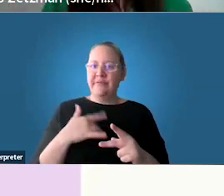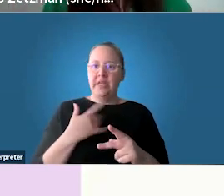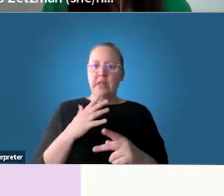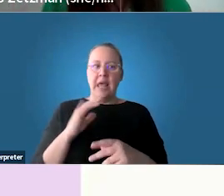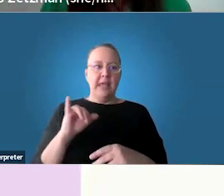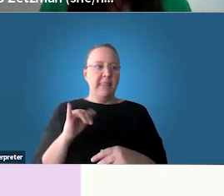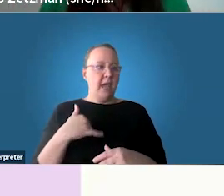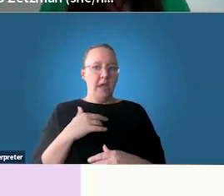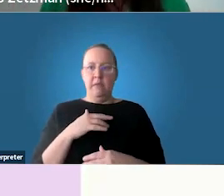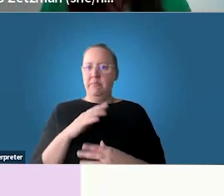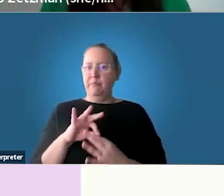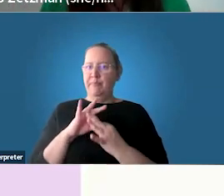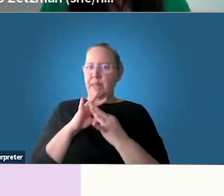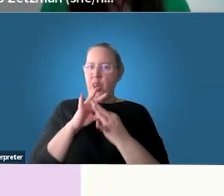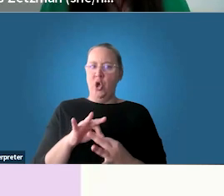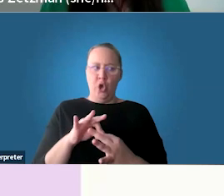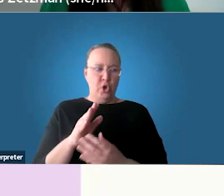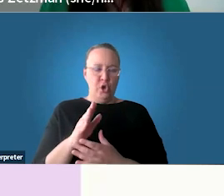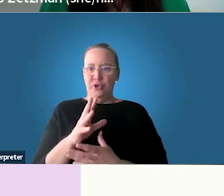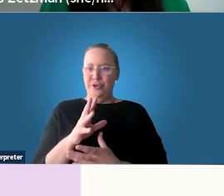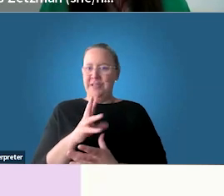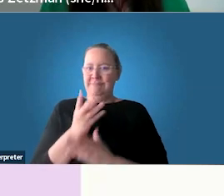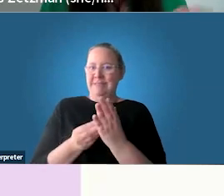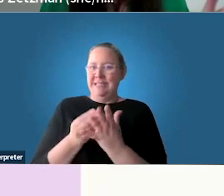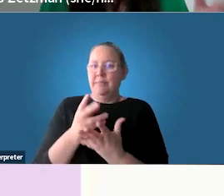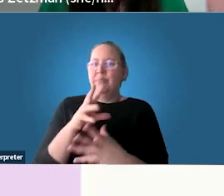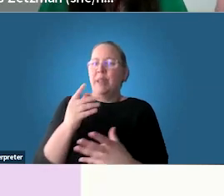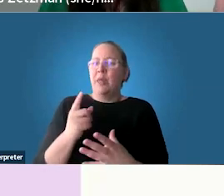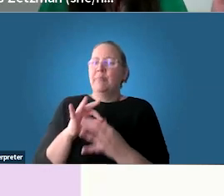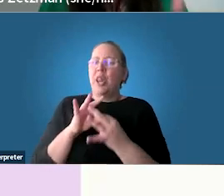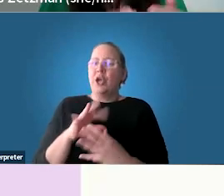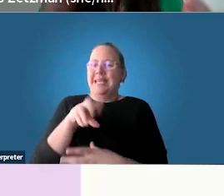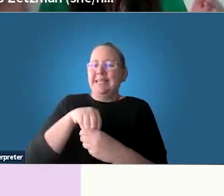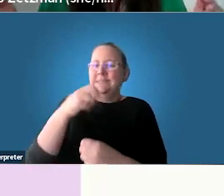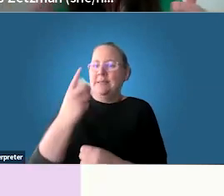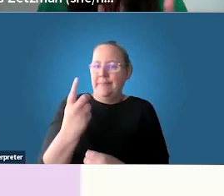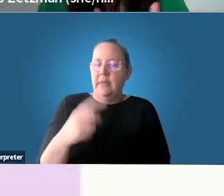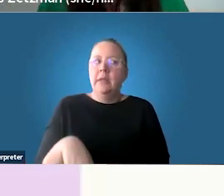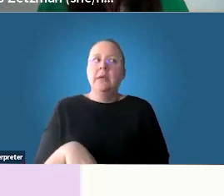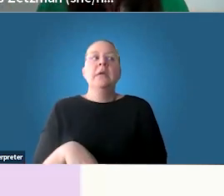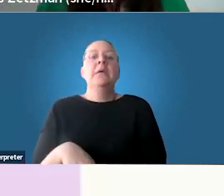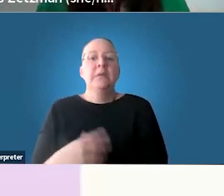and how people feel a sense of belonging. And so we can look at things like that and just